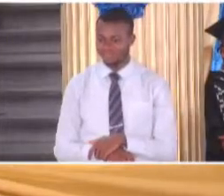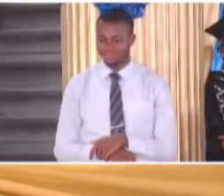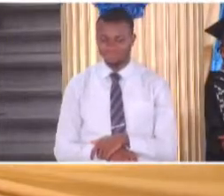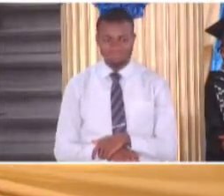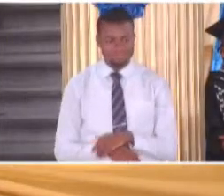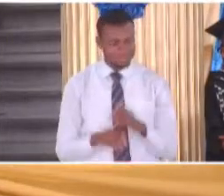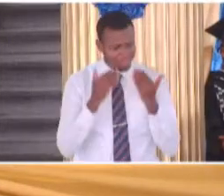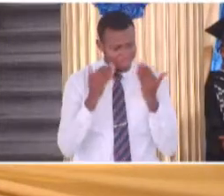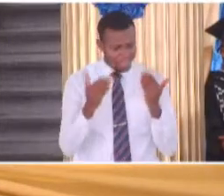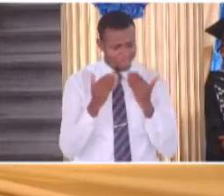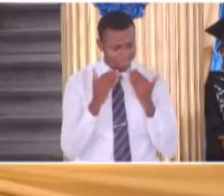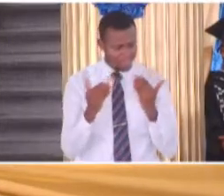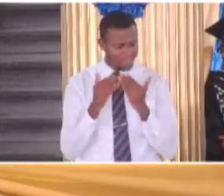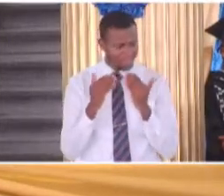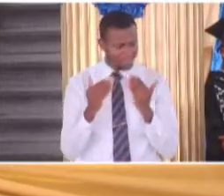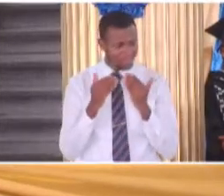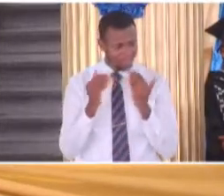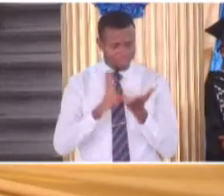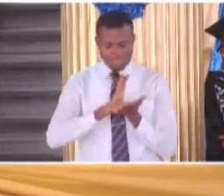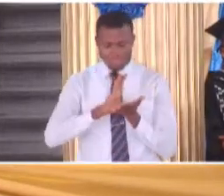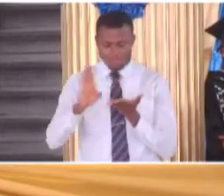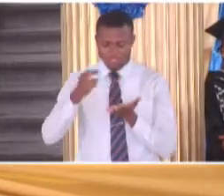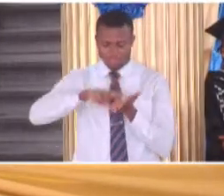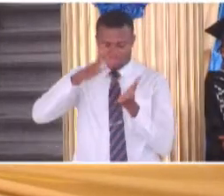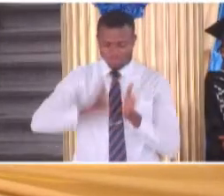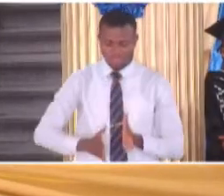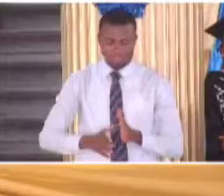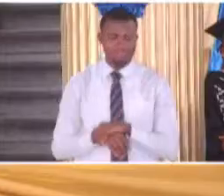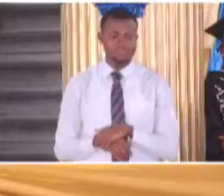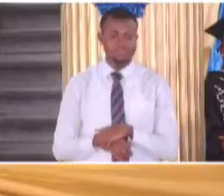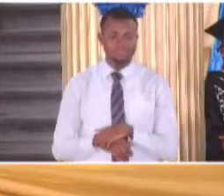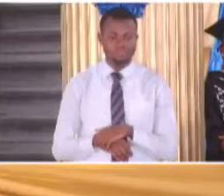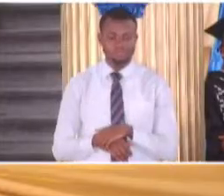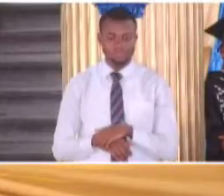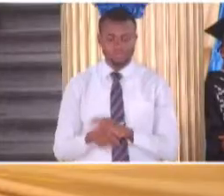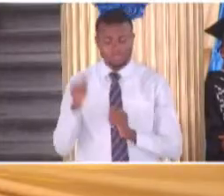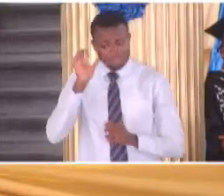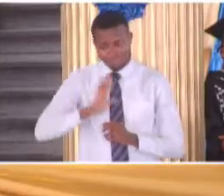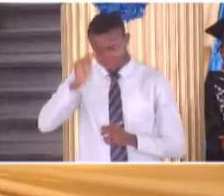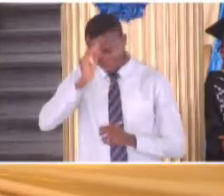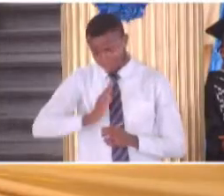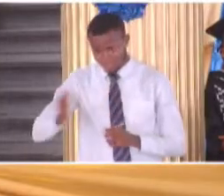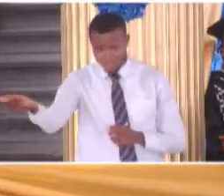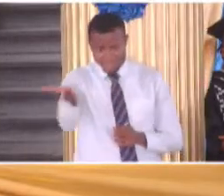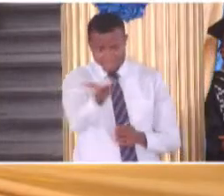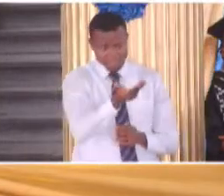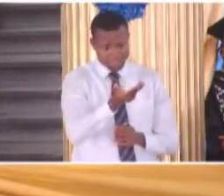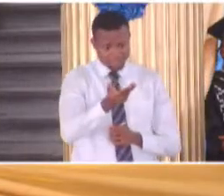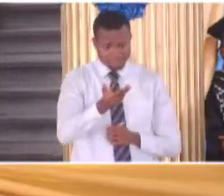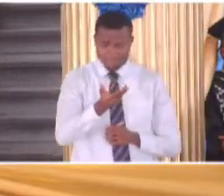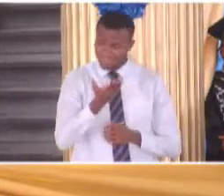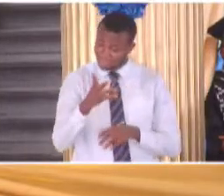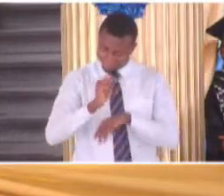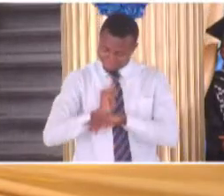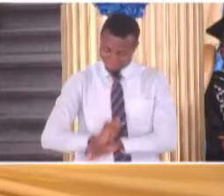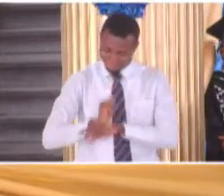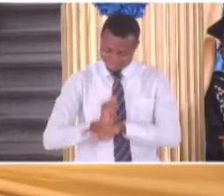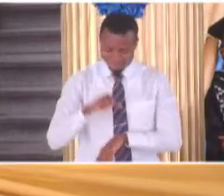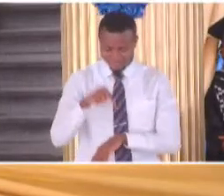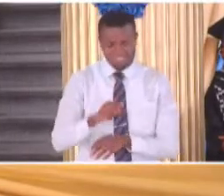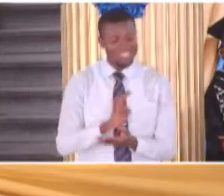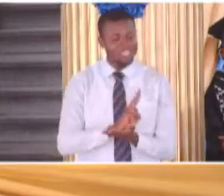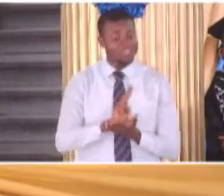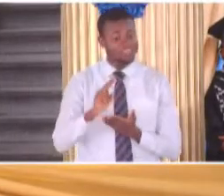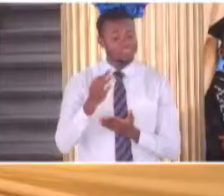Thank you very much, College Registrar. Ladies and gentlemen, it is a tradition at the University